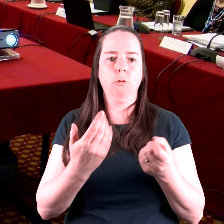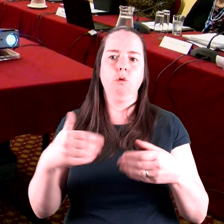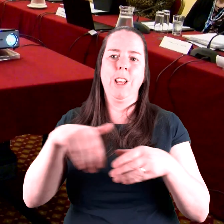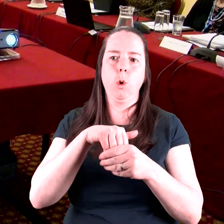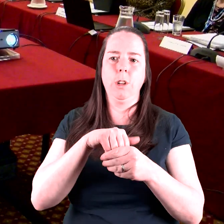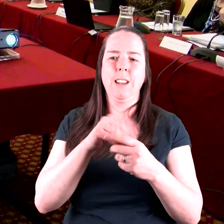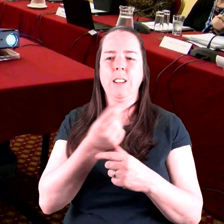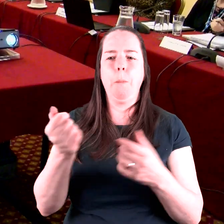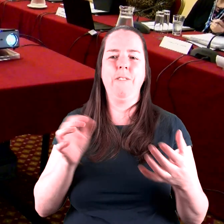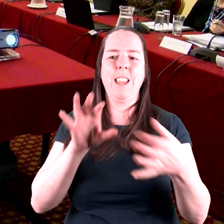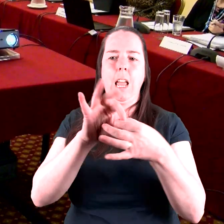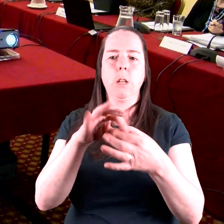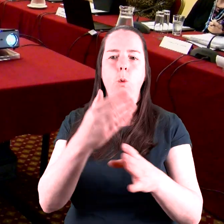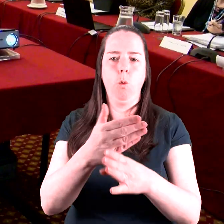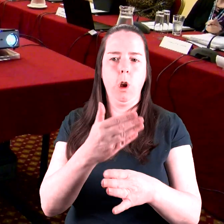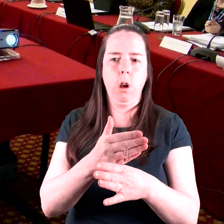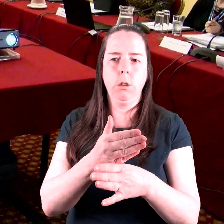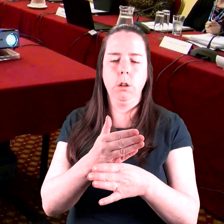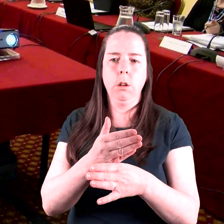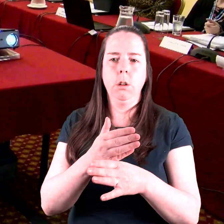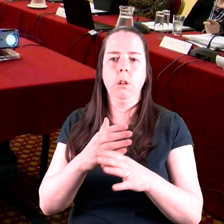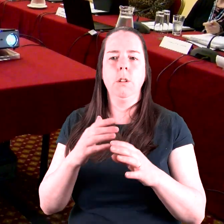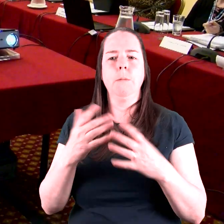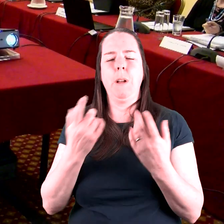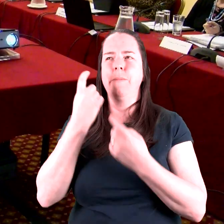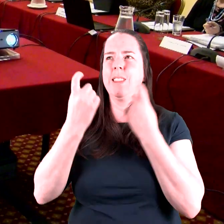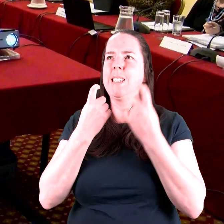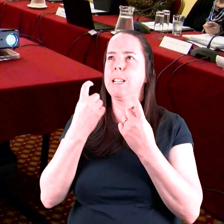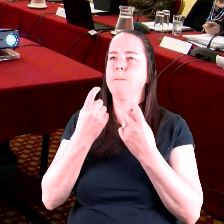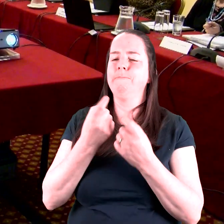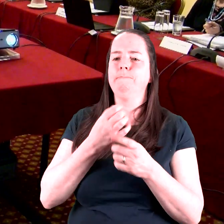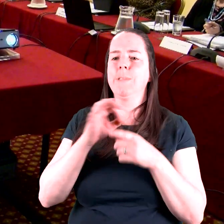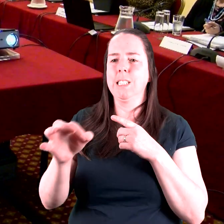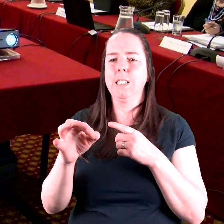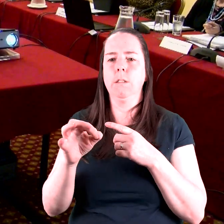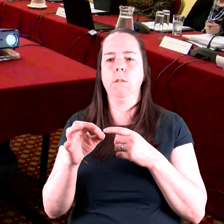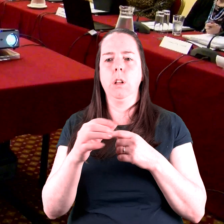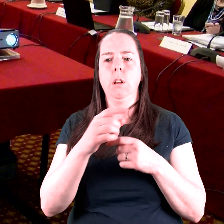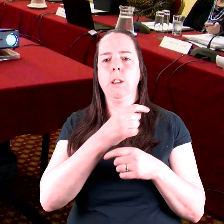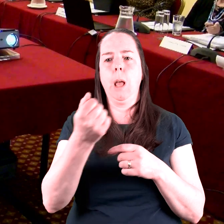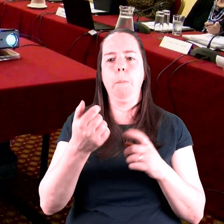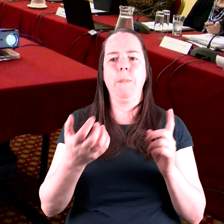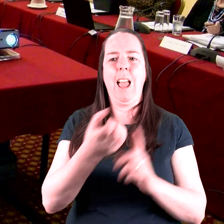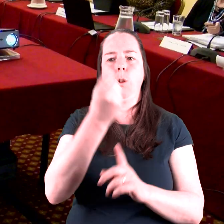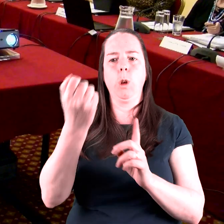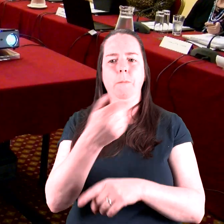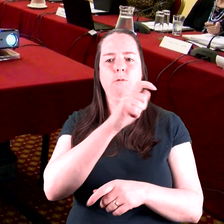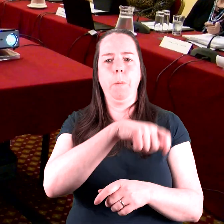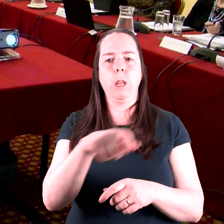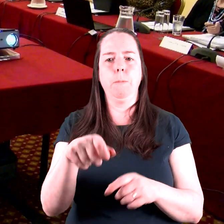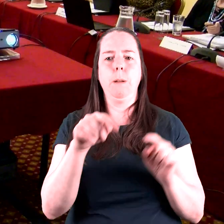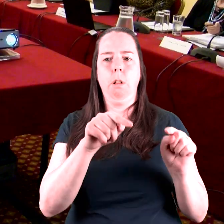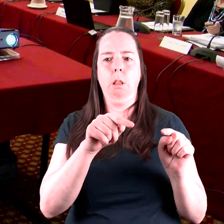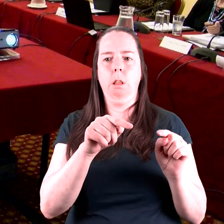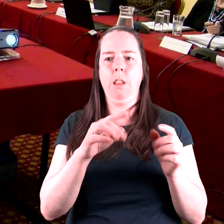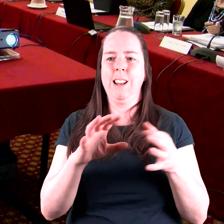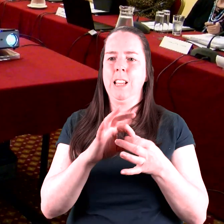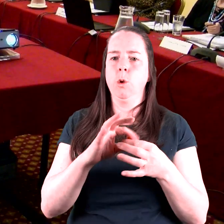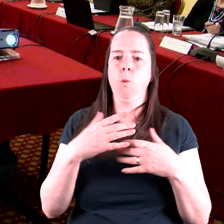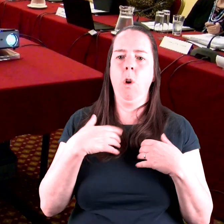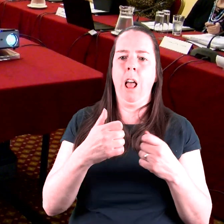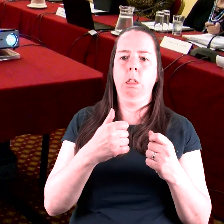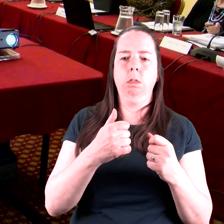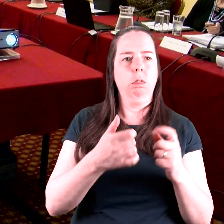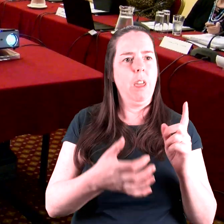disabilities are included in some of the engagement work, but I'm thinking particularly of some of the outcomes from those people, for those